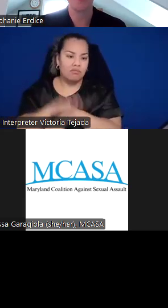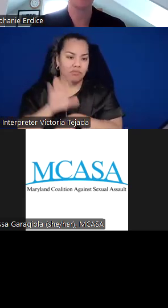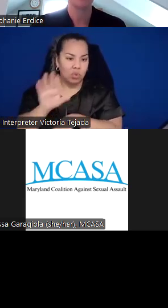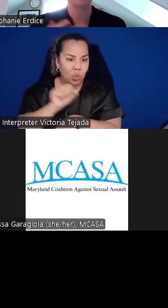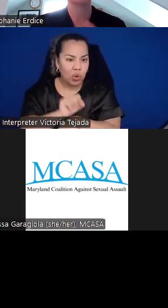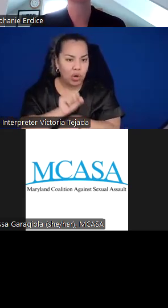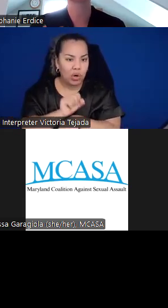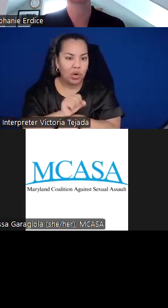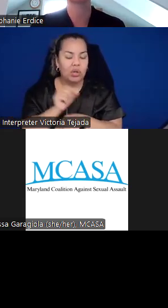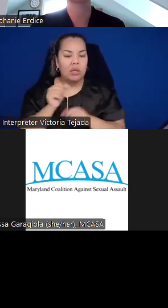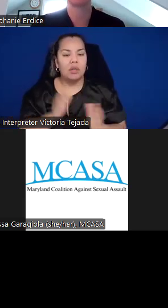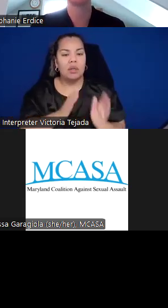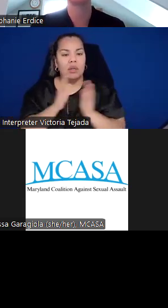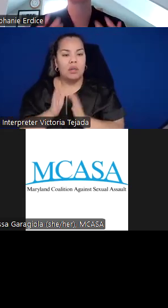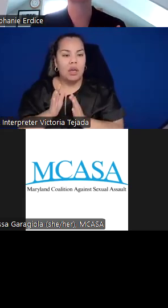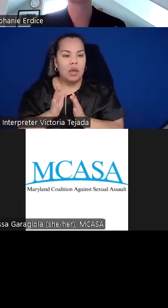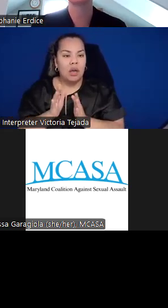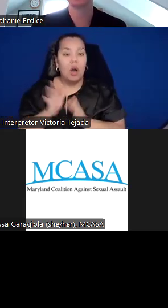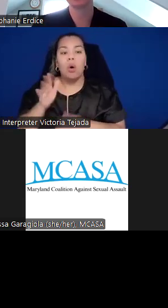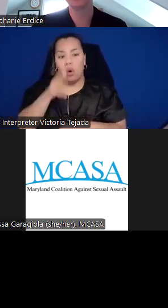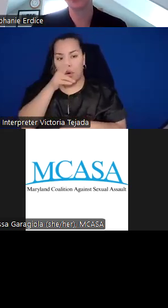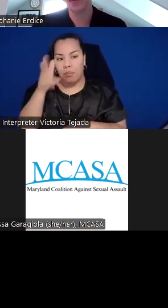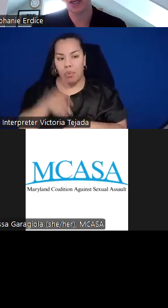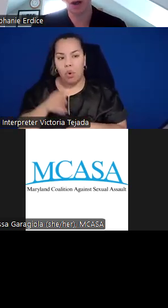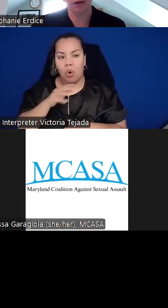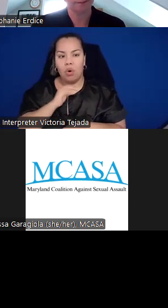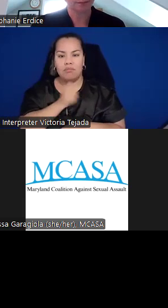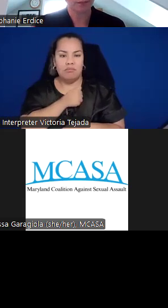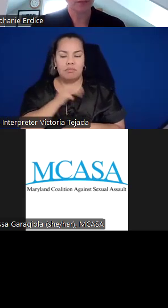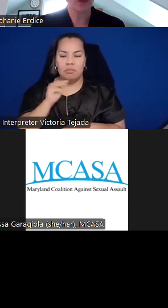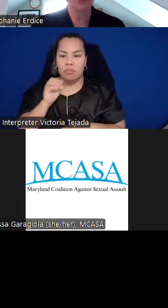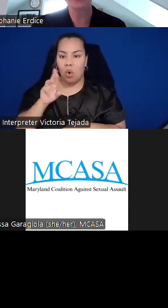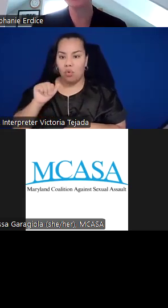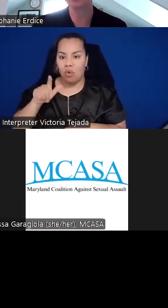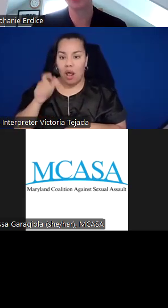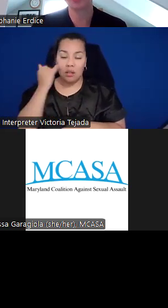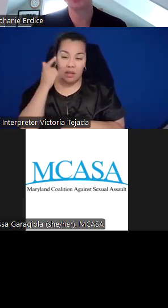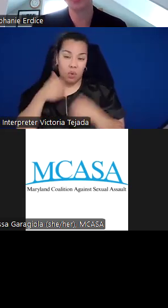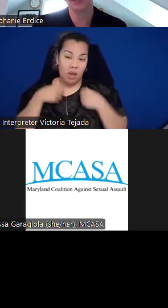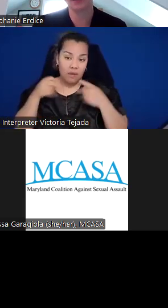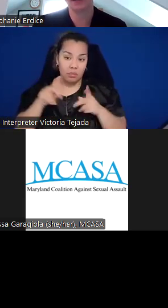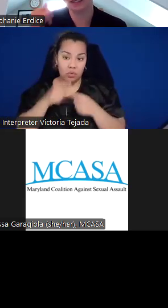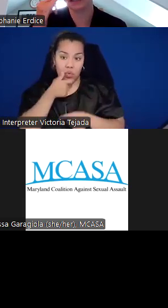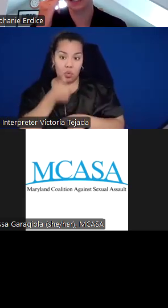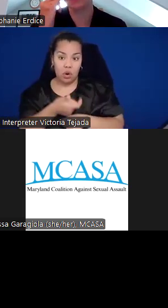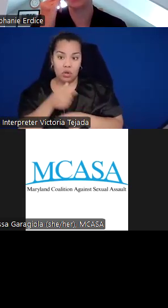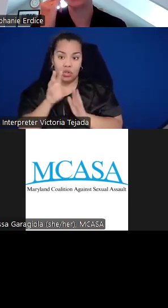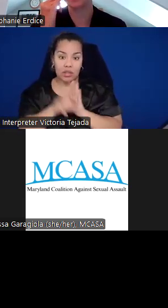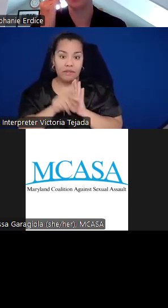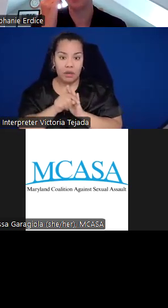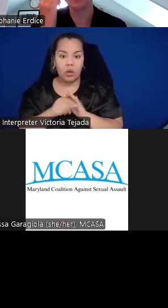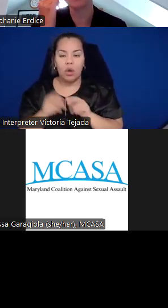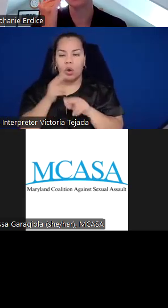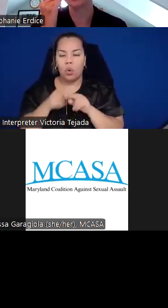Poor morale. One of the things, and if you get a chance to watch the full video, we just gave you a quick glance at